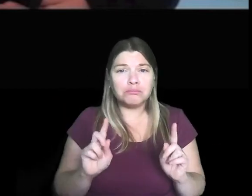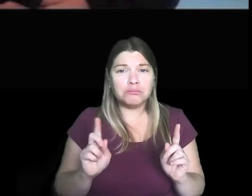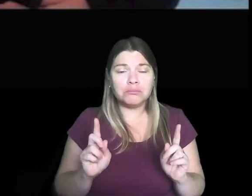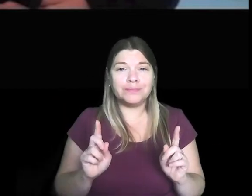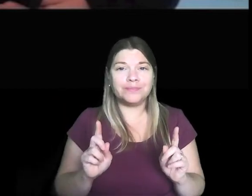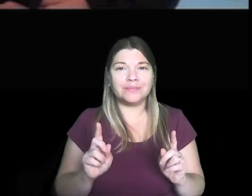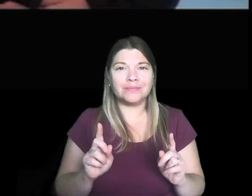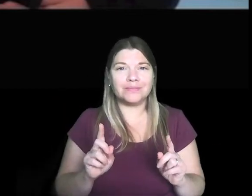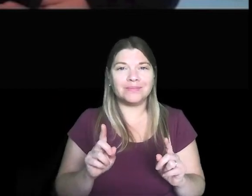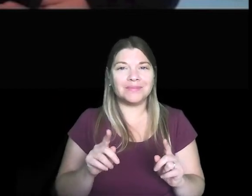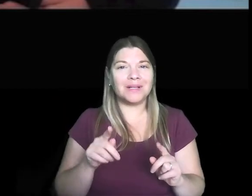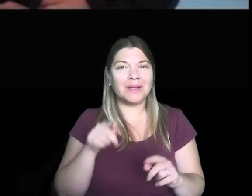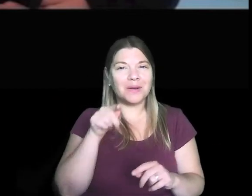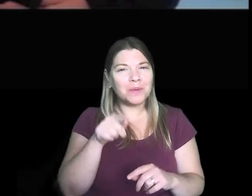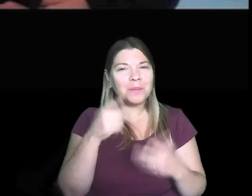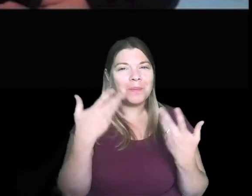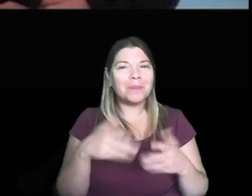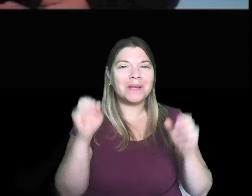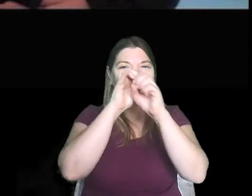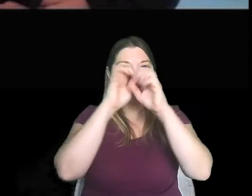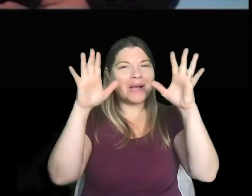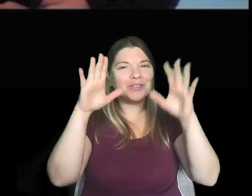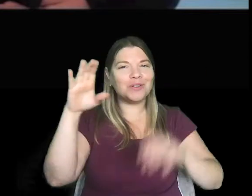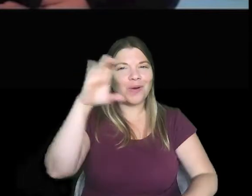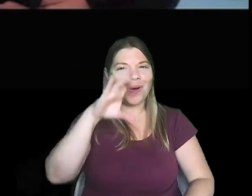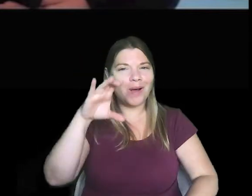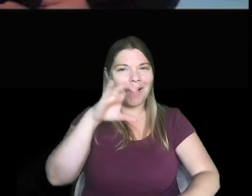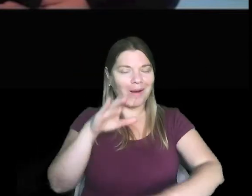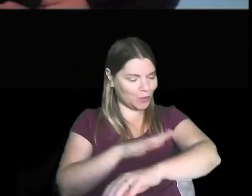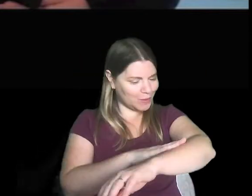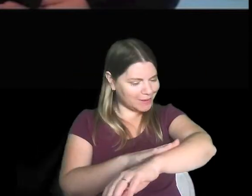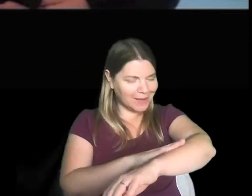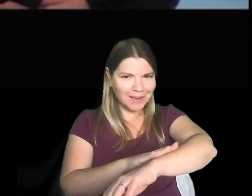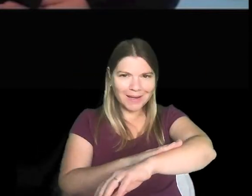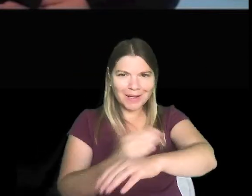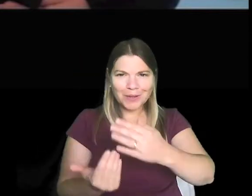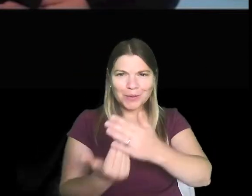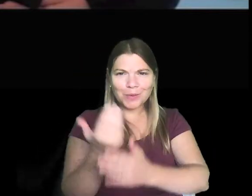a colour, what colour might it be?